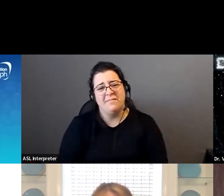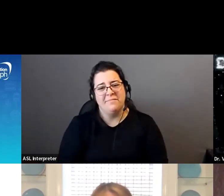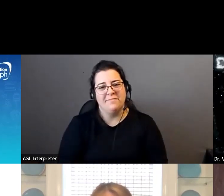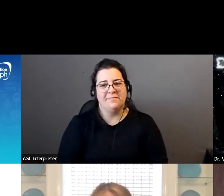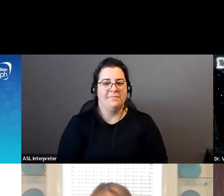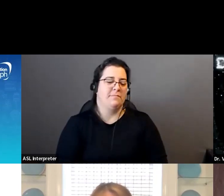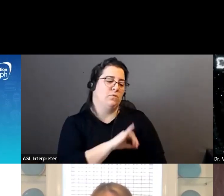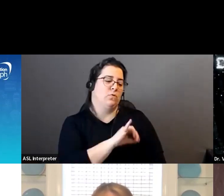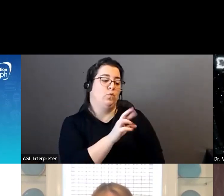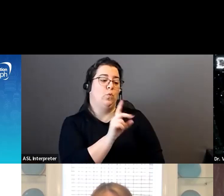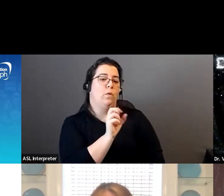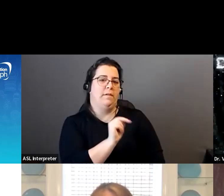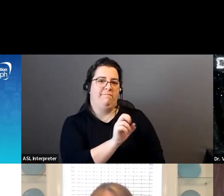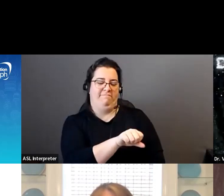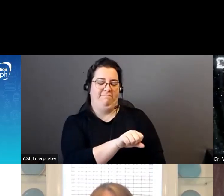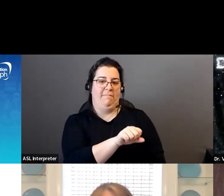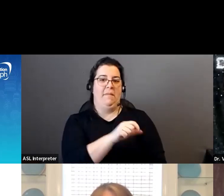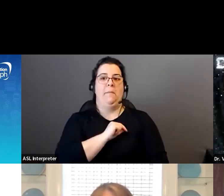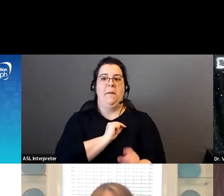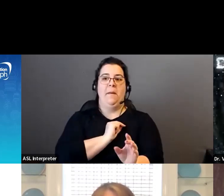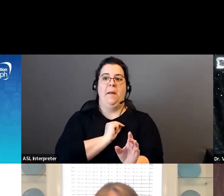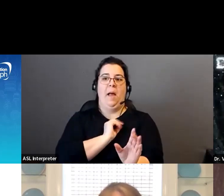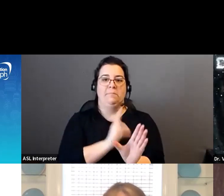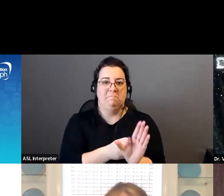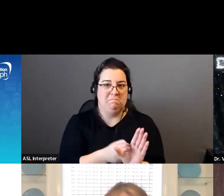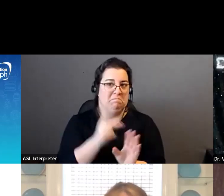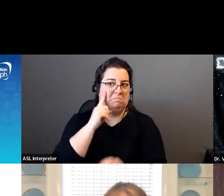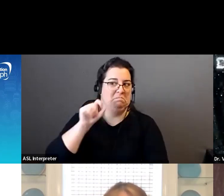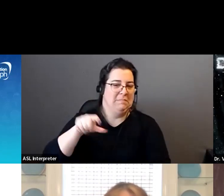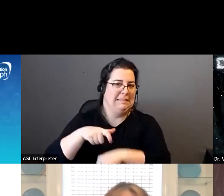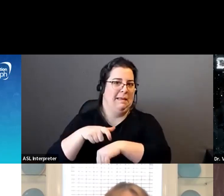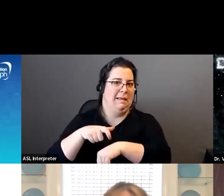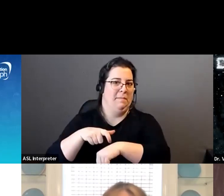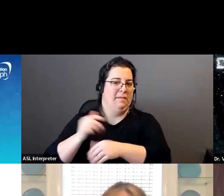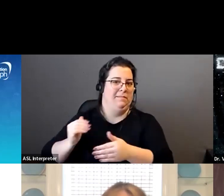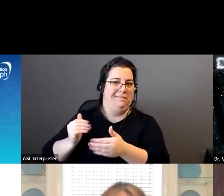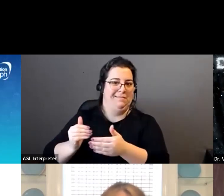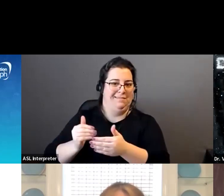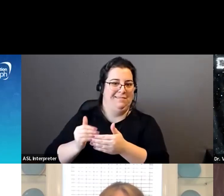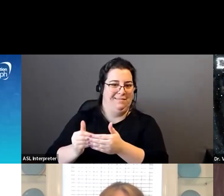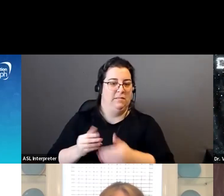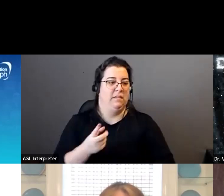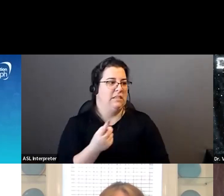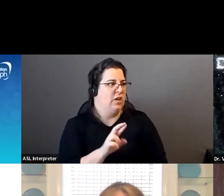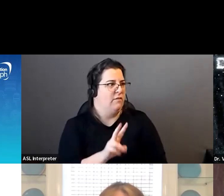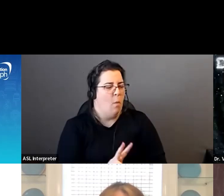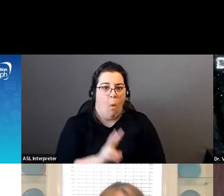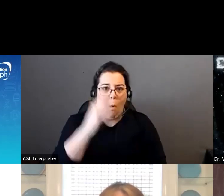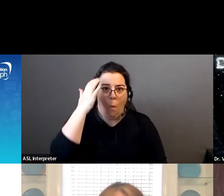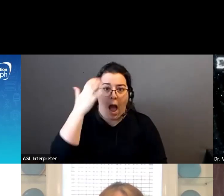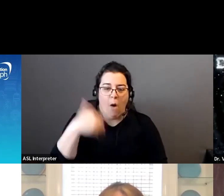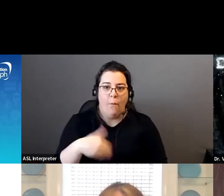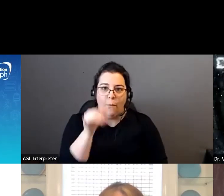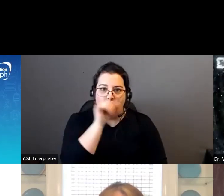all right. I'm going to jump in just because I'm mindful of the time, and I want we will Wow, respect yeah. everyone's time today. And Absolutely. just like you